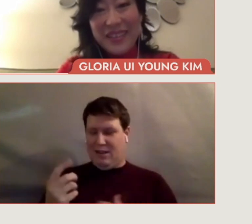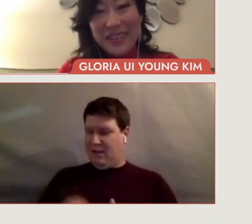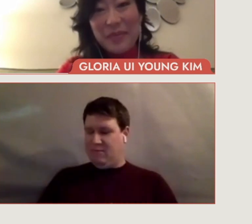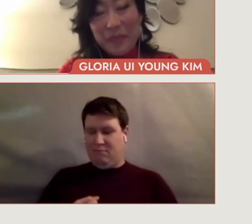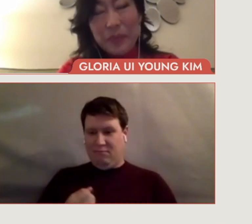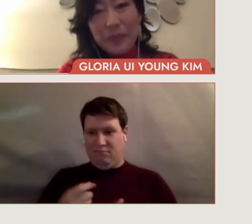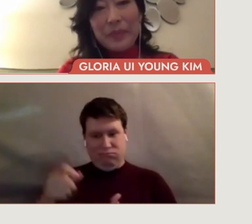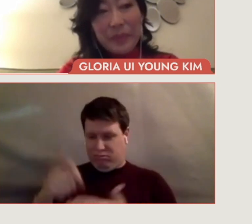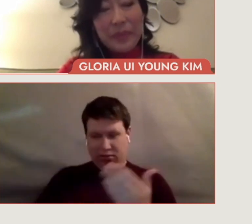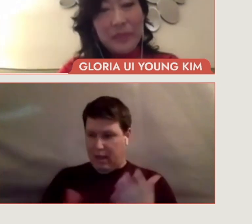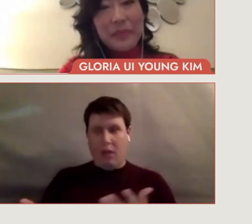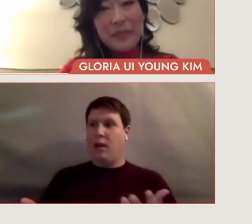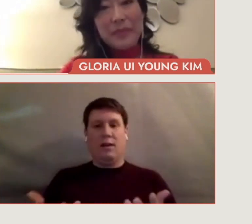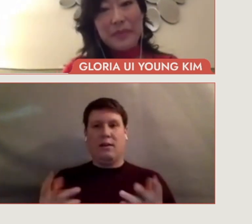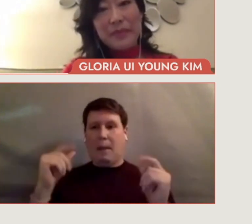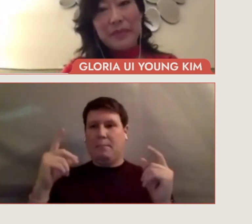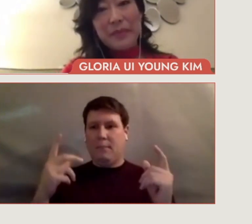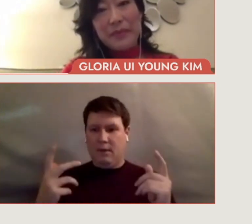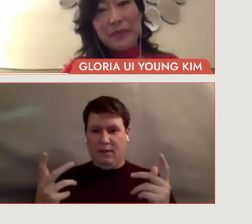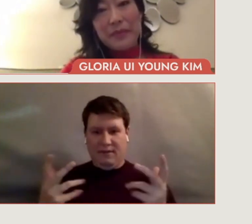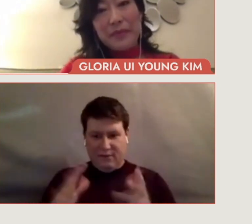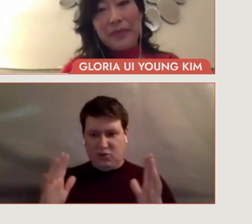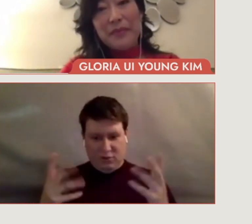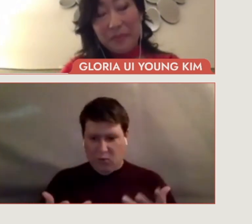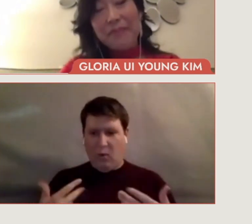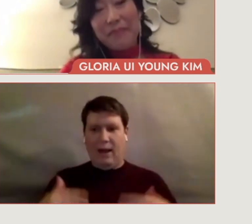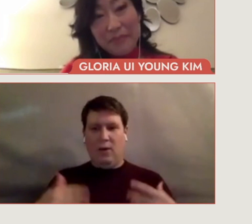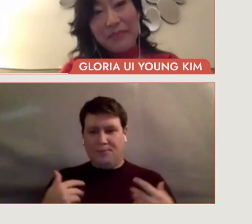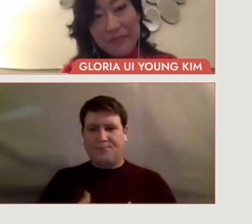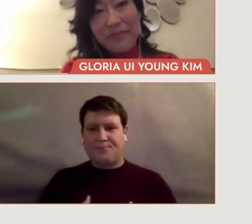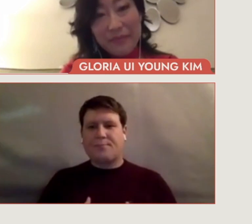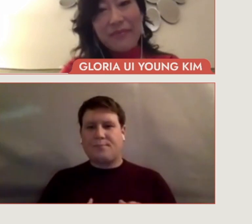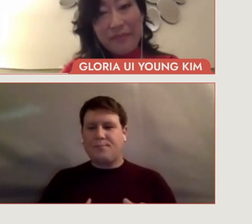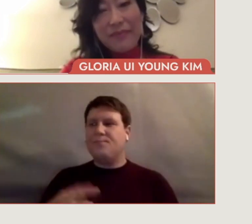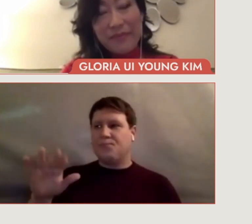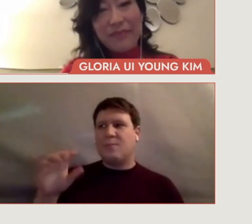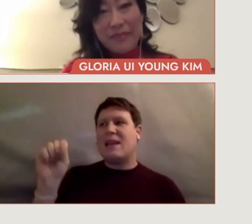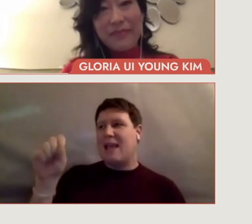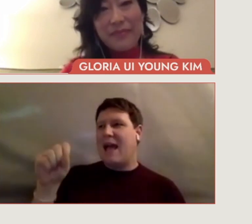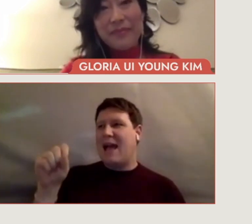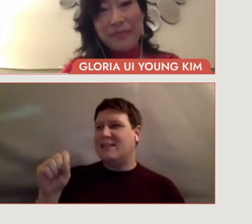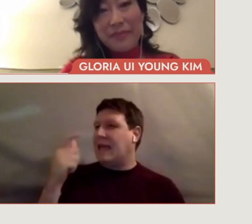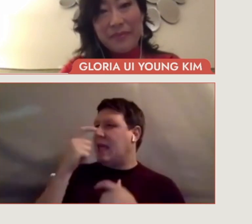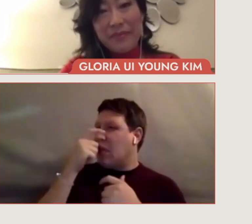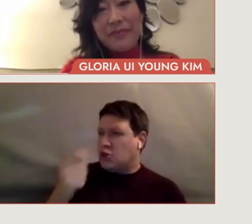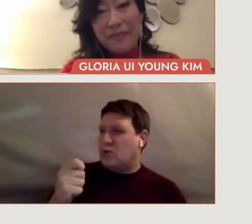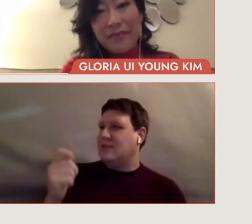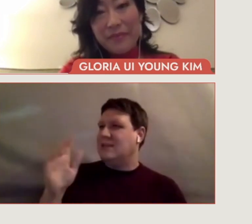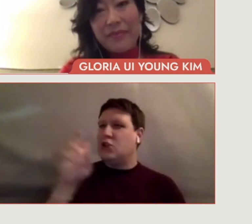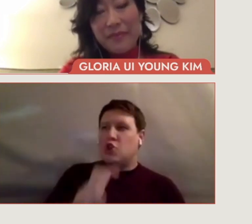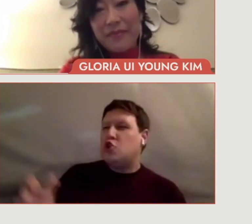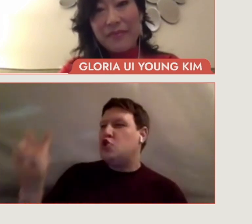mean, it's really good to hear, I think, how long these journeys can take. You know, it's really important for people to